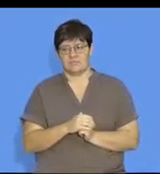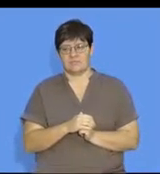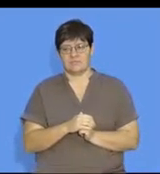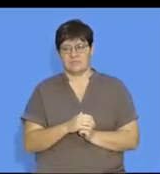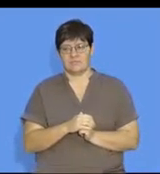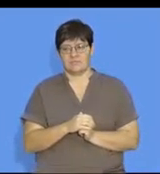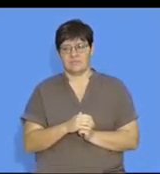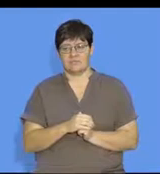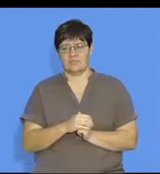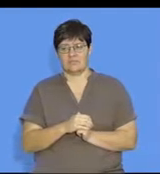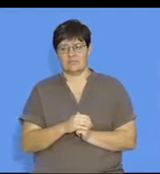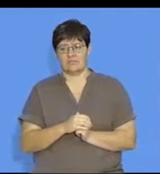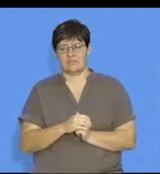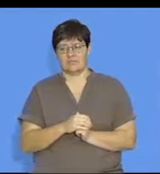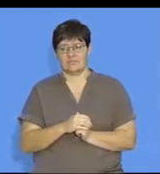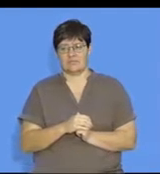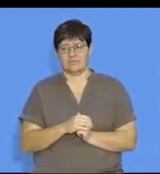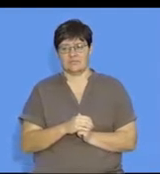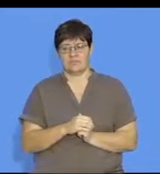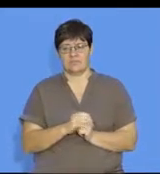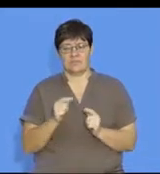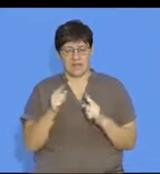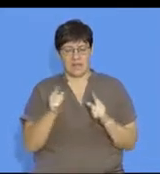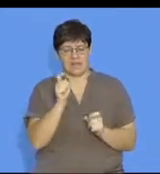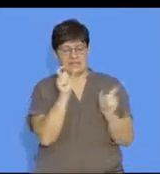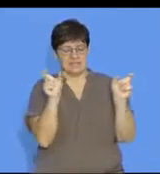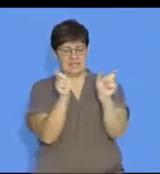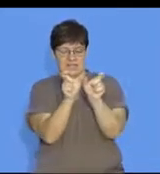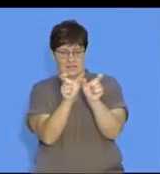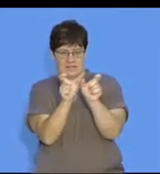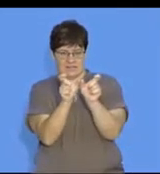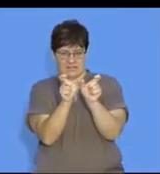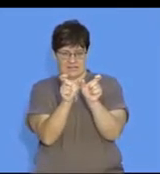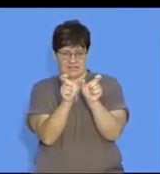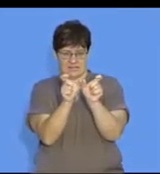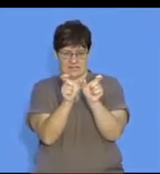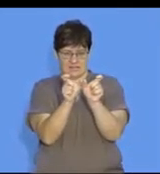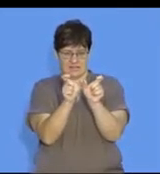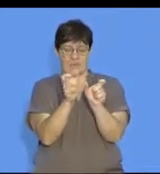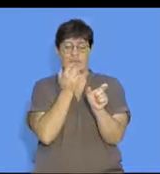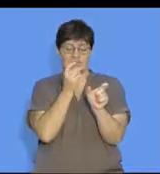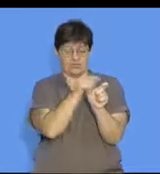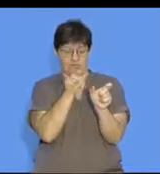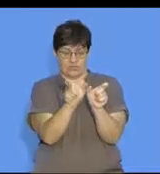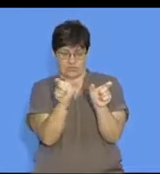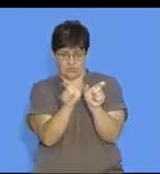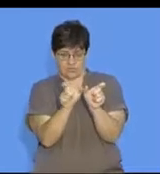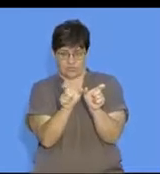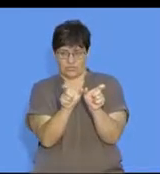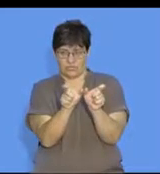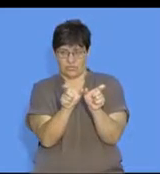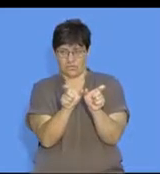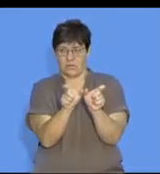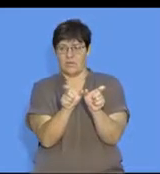inside the battery. Okay, now these are cells that are connected in series. So within this